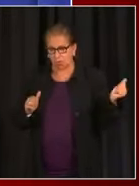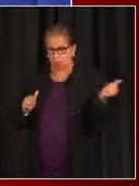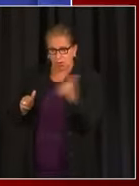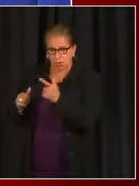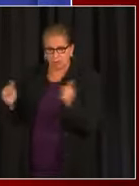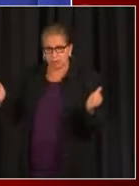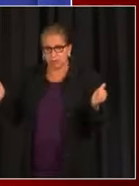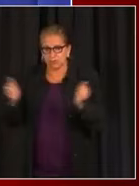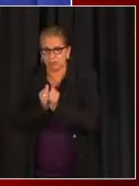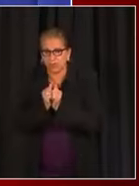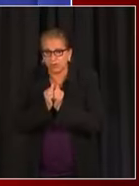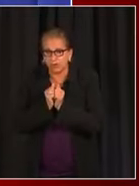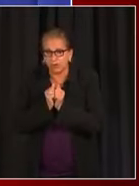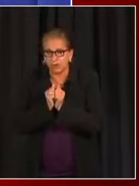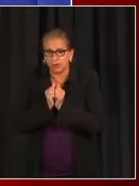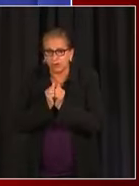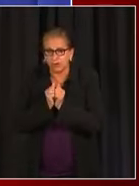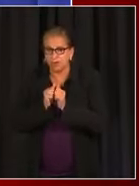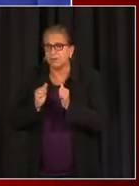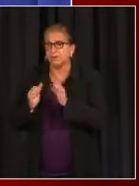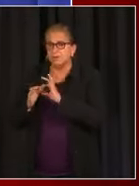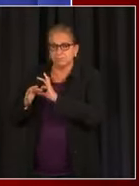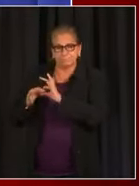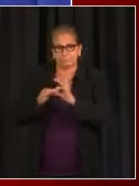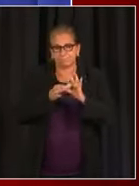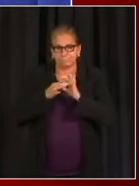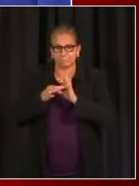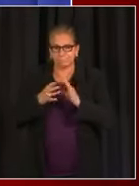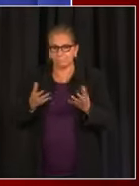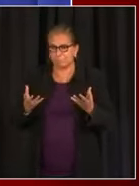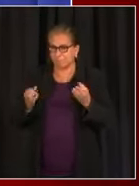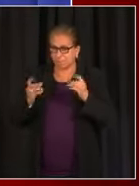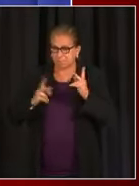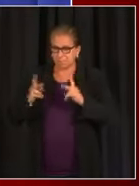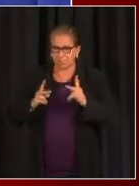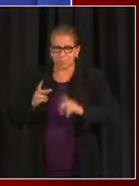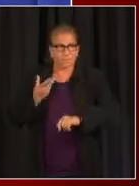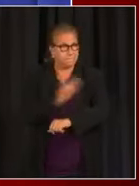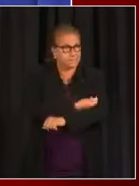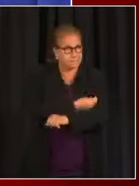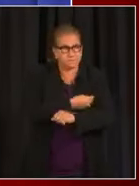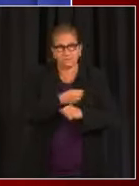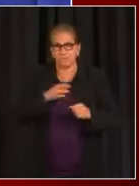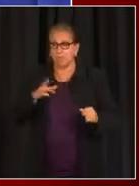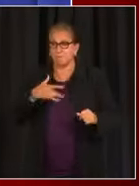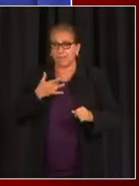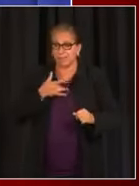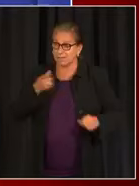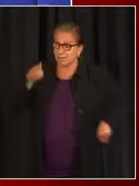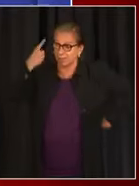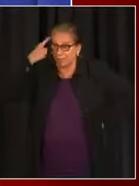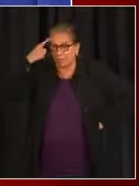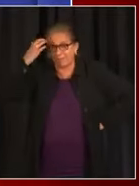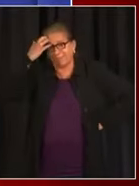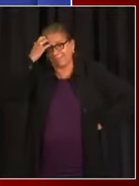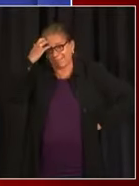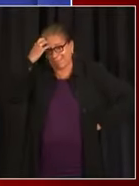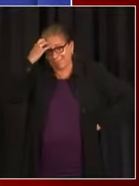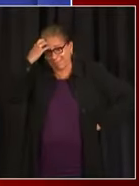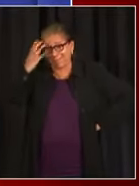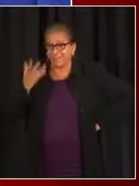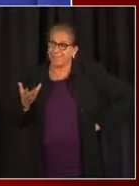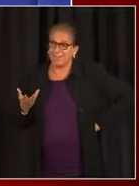vaccinated that they have been duped by anyone in public health, but they continue to have a sense of gratitude for